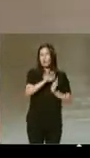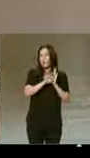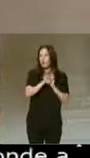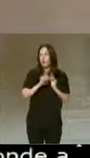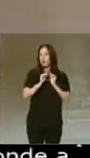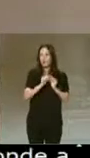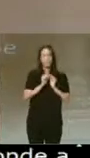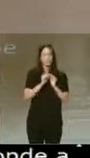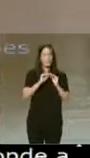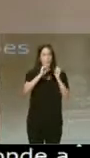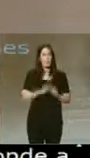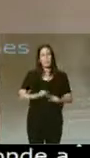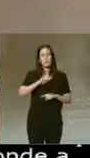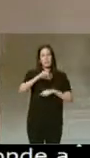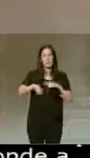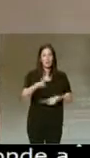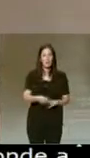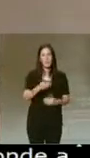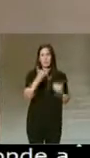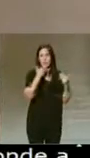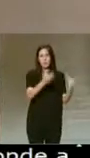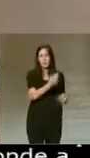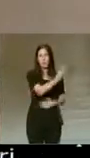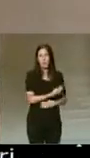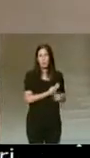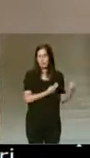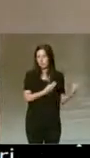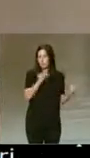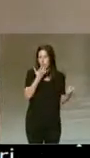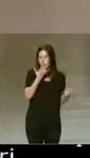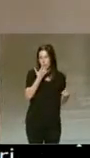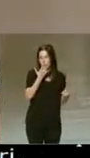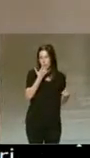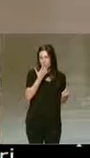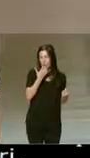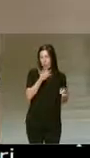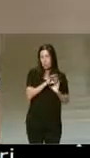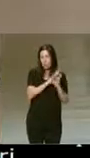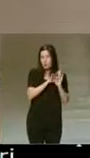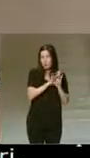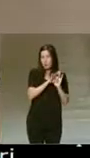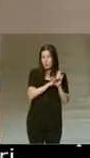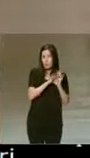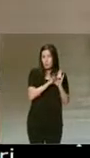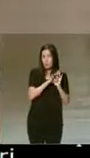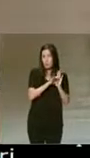software that was developed afterwards, those that are based on a